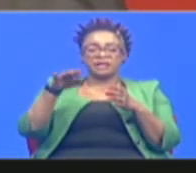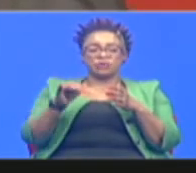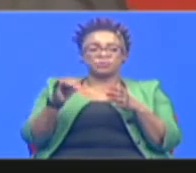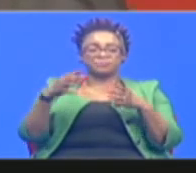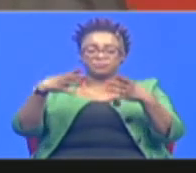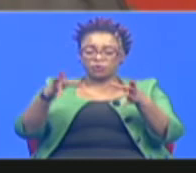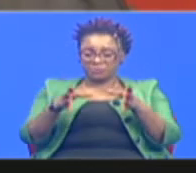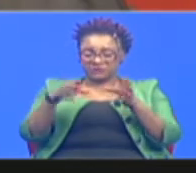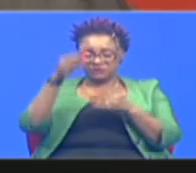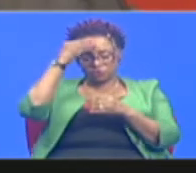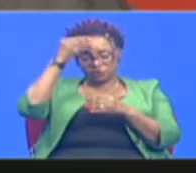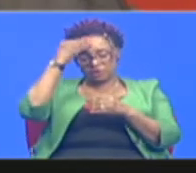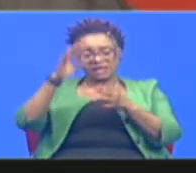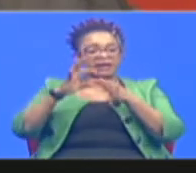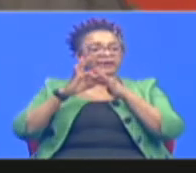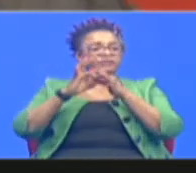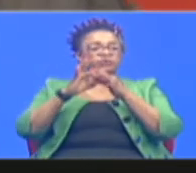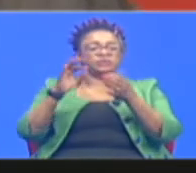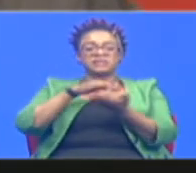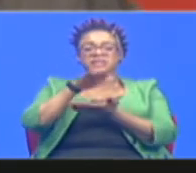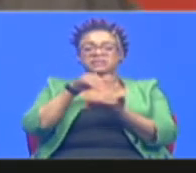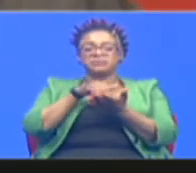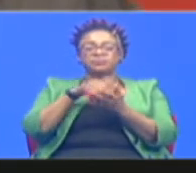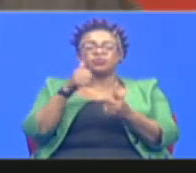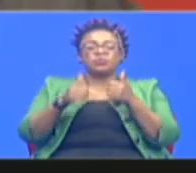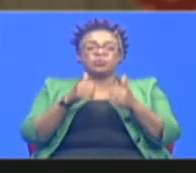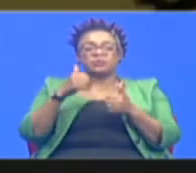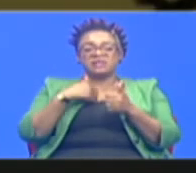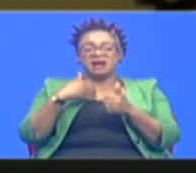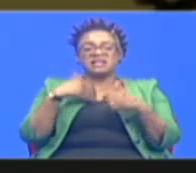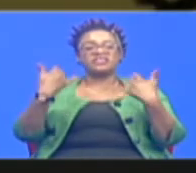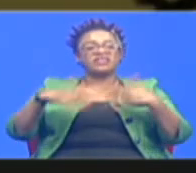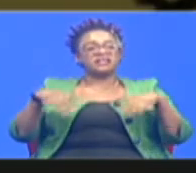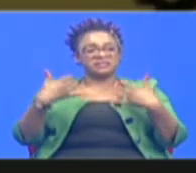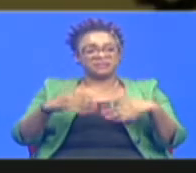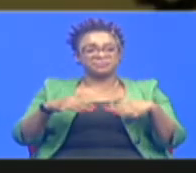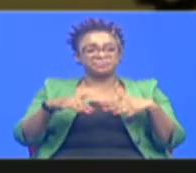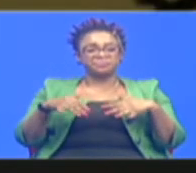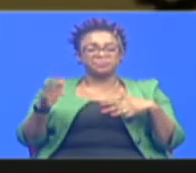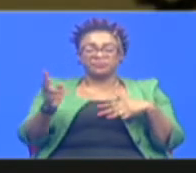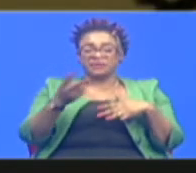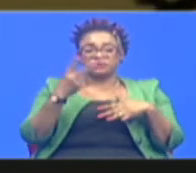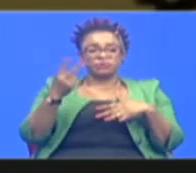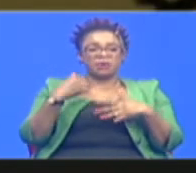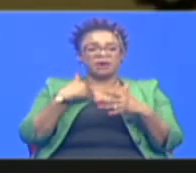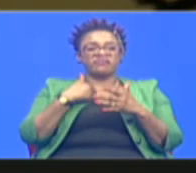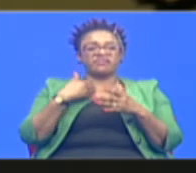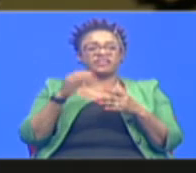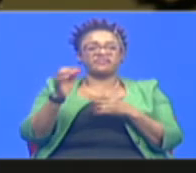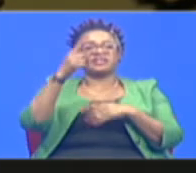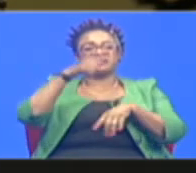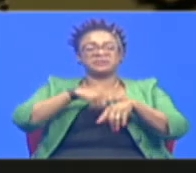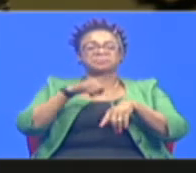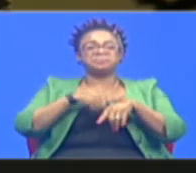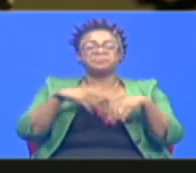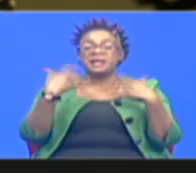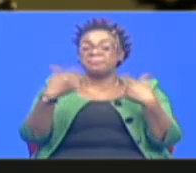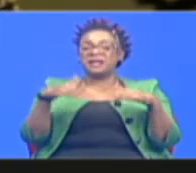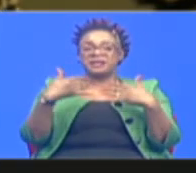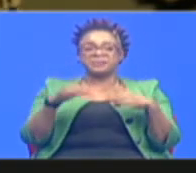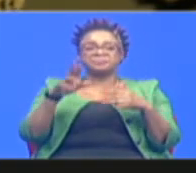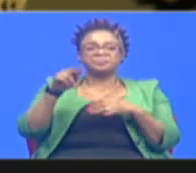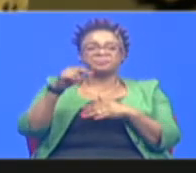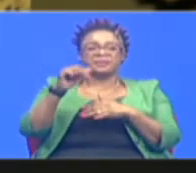Education and Cultural Center, which ran an open-air theater. The two staged for the first time a play, Ngahika